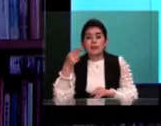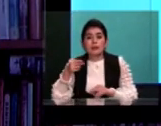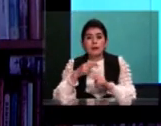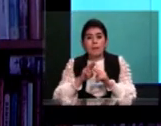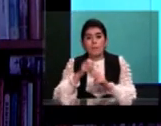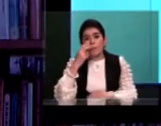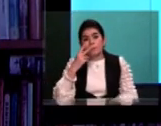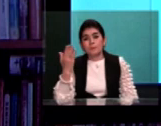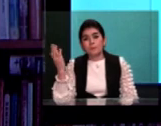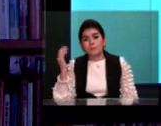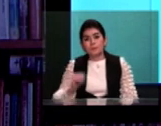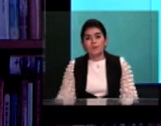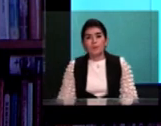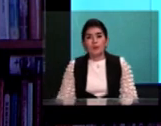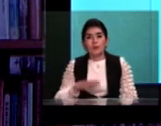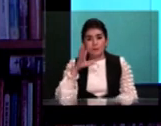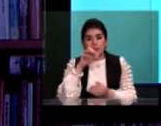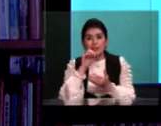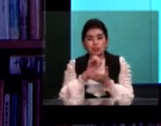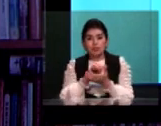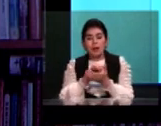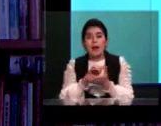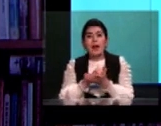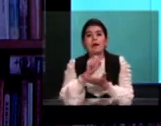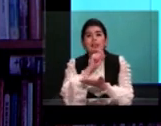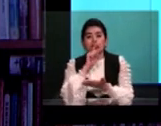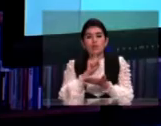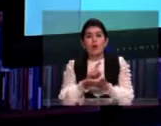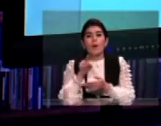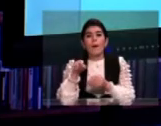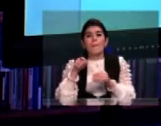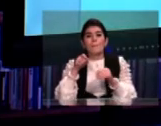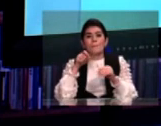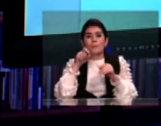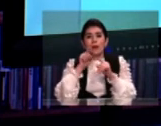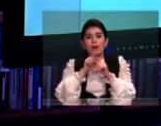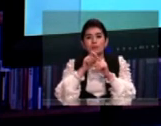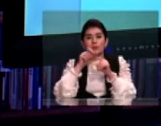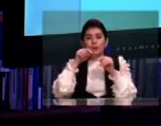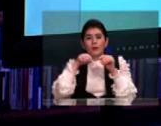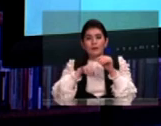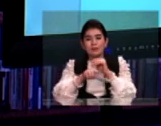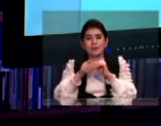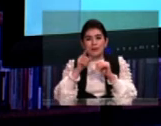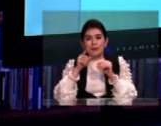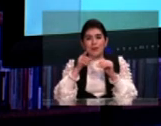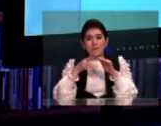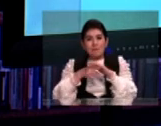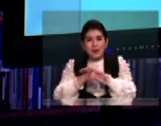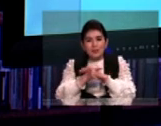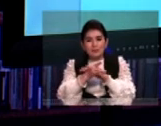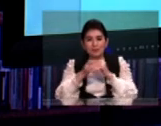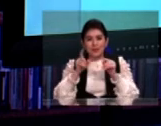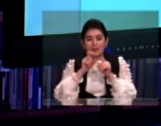rasm hammangizga juda tanish. Albatta, bu metroni kiraverish joyida o'rnatilgan